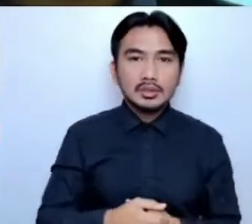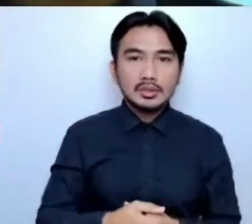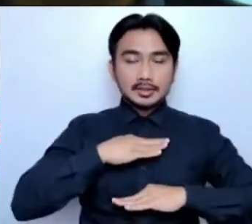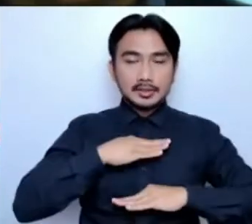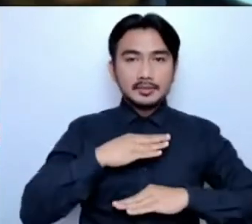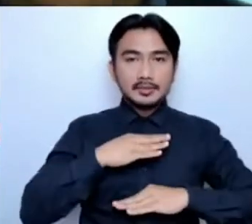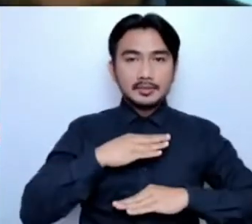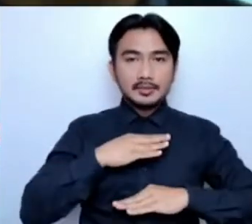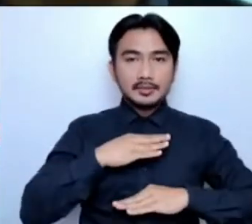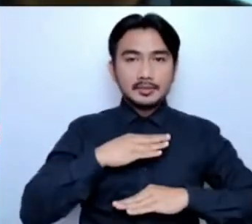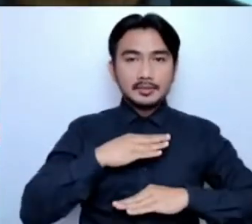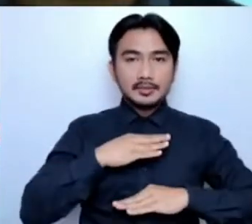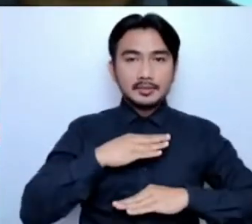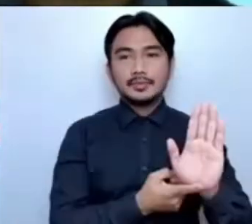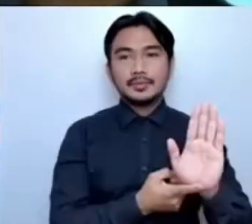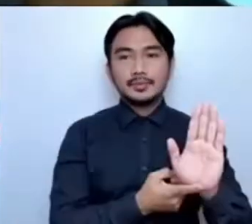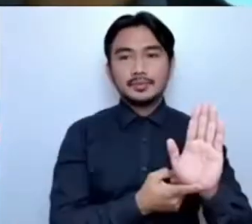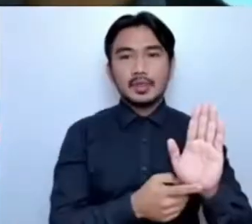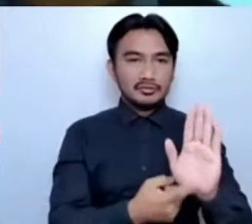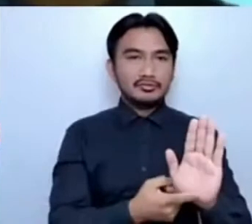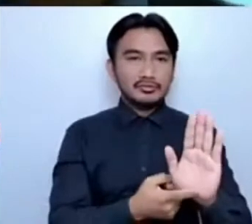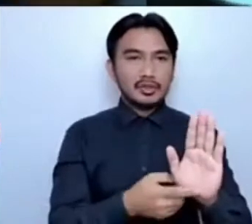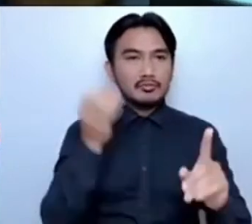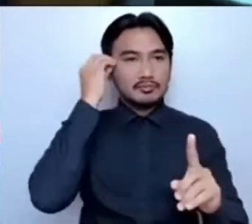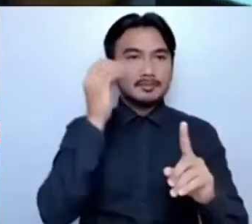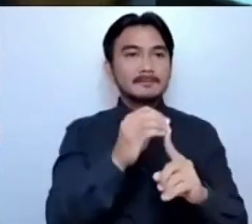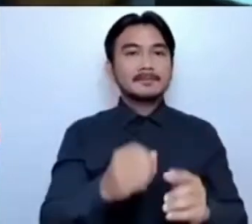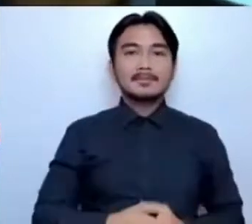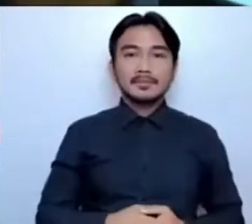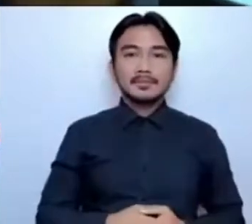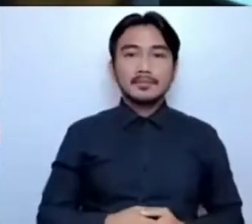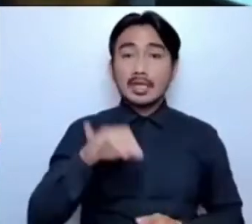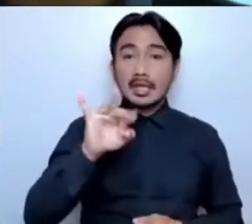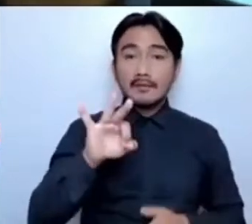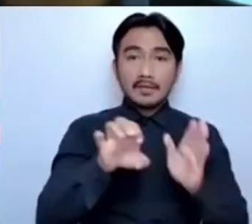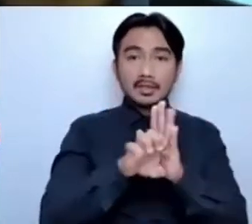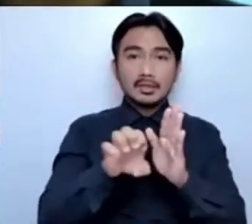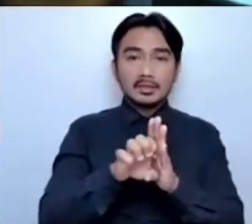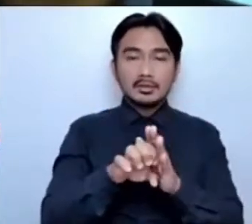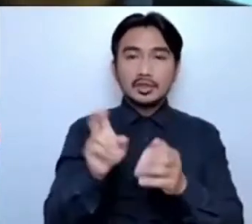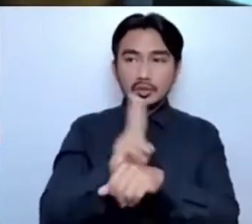in just 1 component of instruction. But if the use of research-based